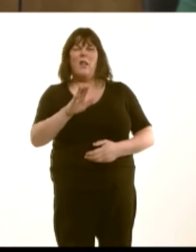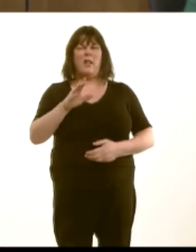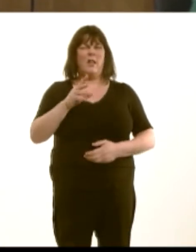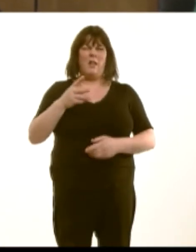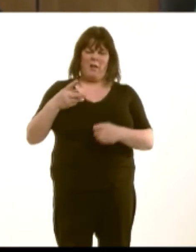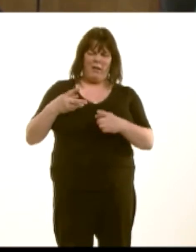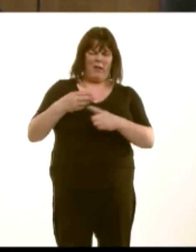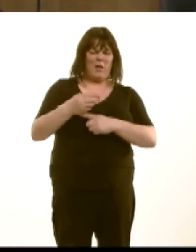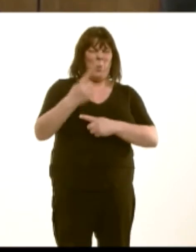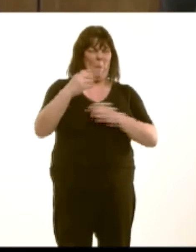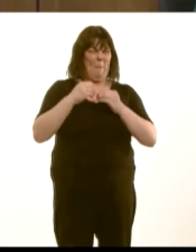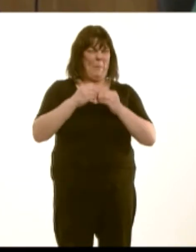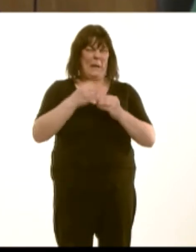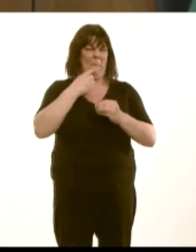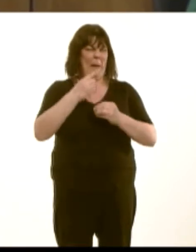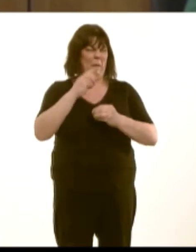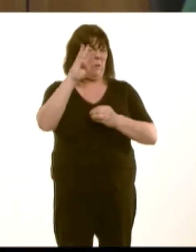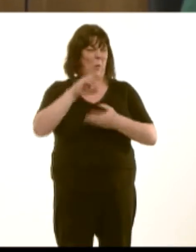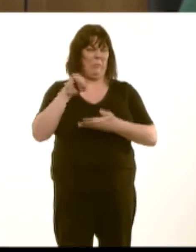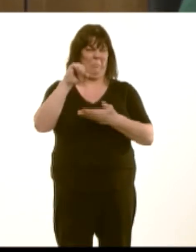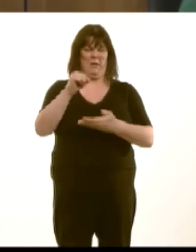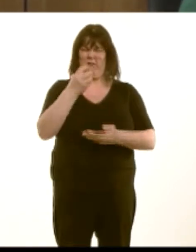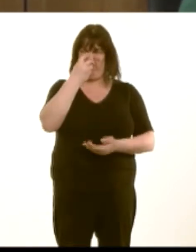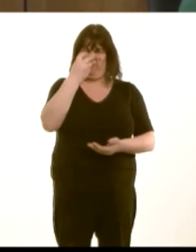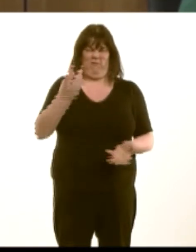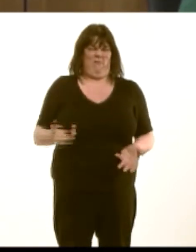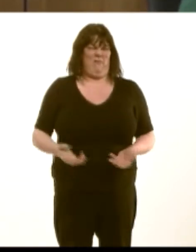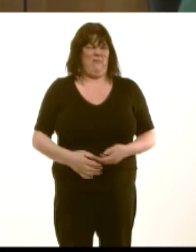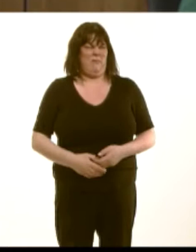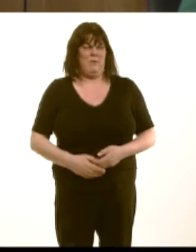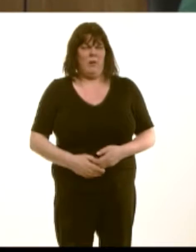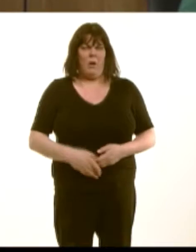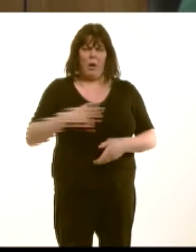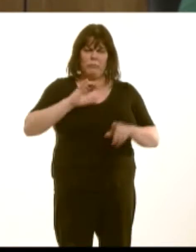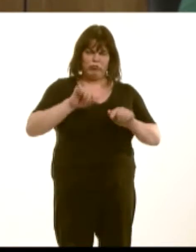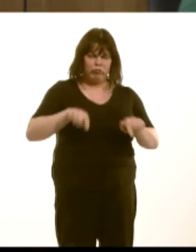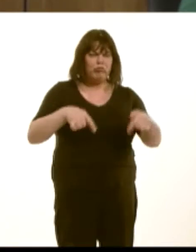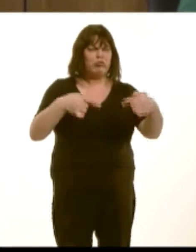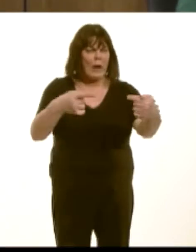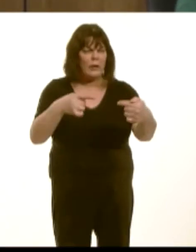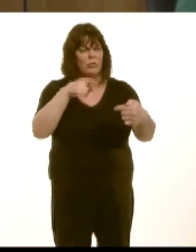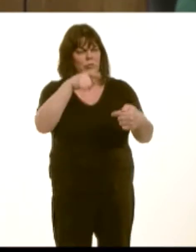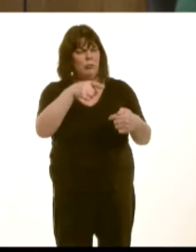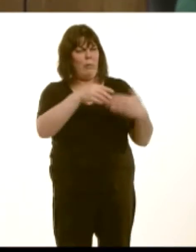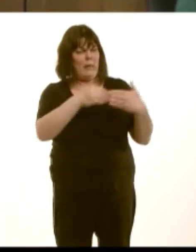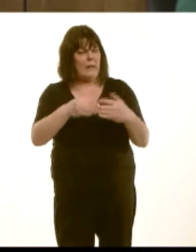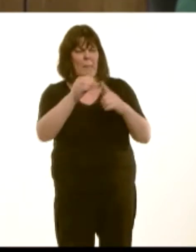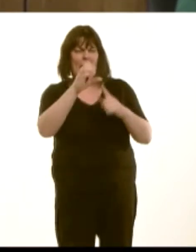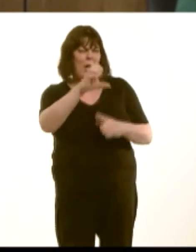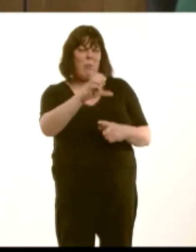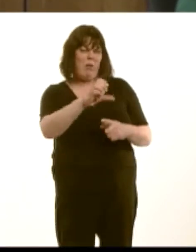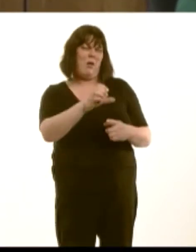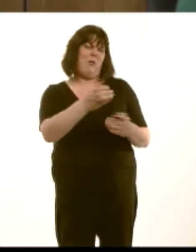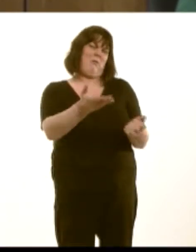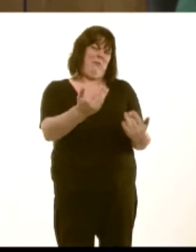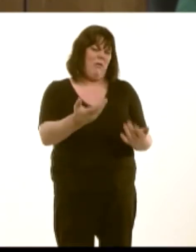the cuts to the Welsh budget is nonsense. And I would challenge the Leader of Plaid Cymru. She does this quite often. I challenge the Leader of Plaid